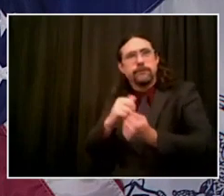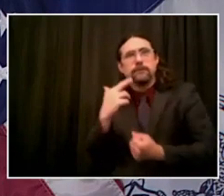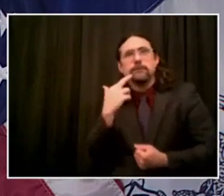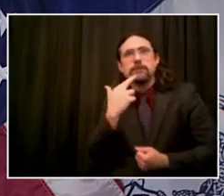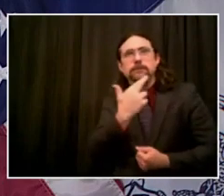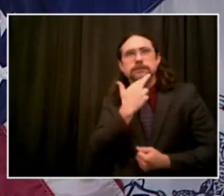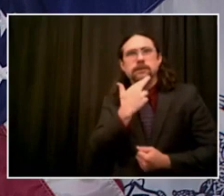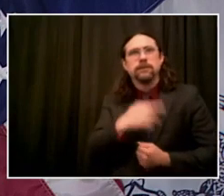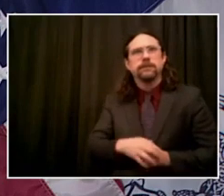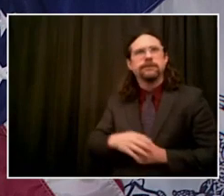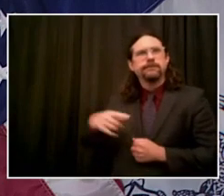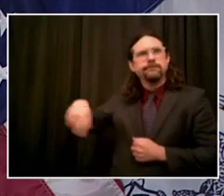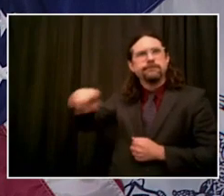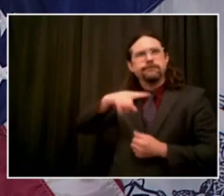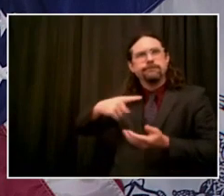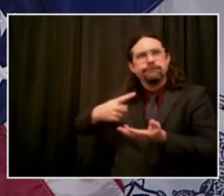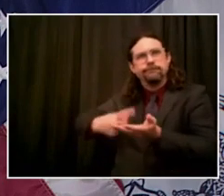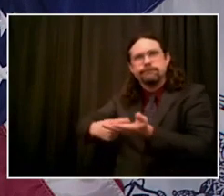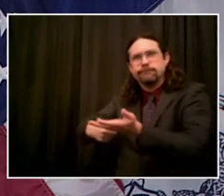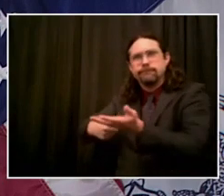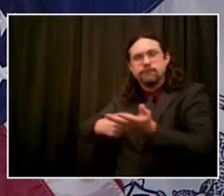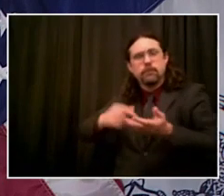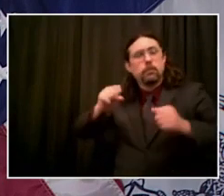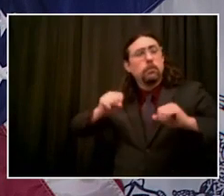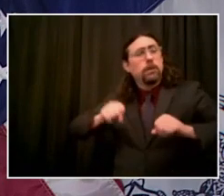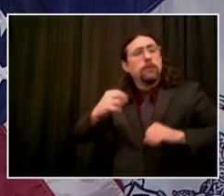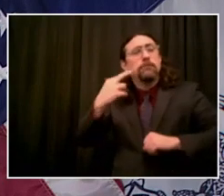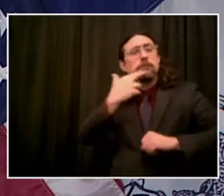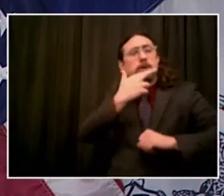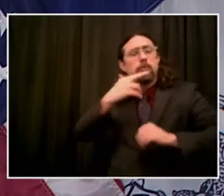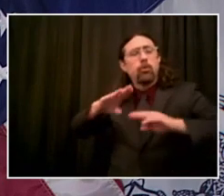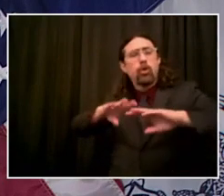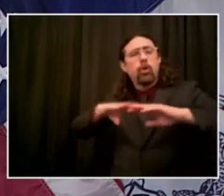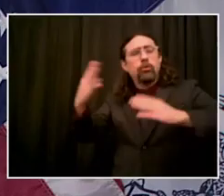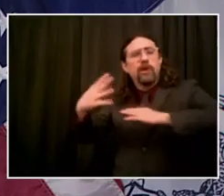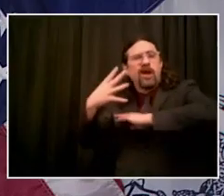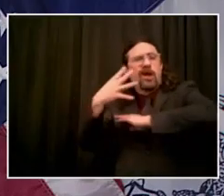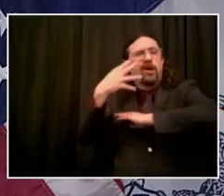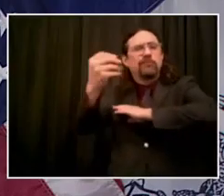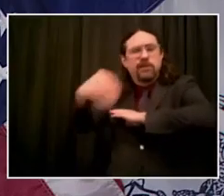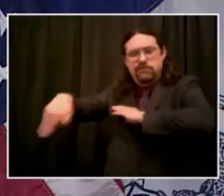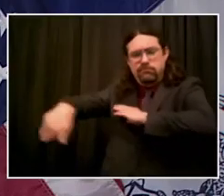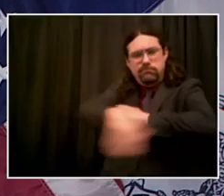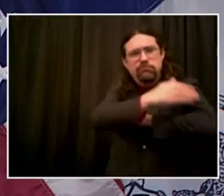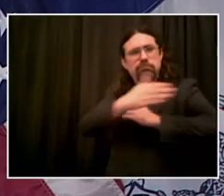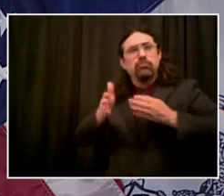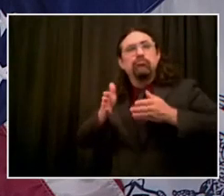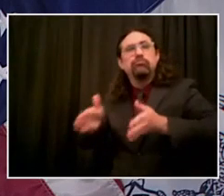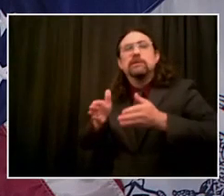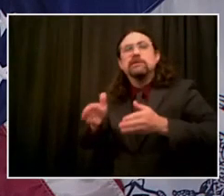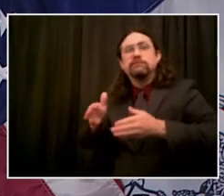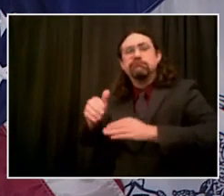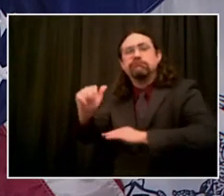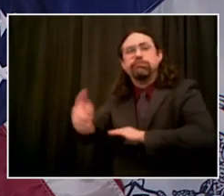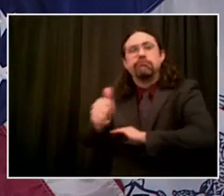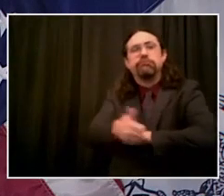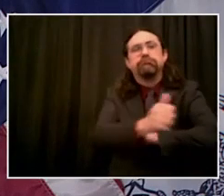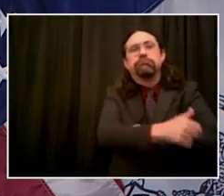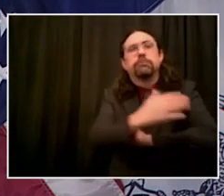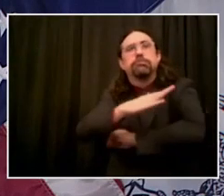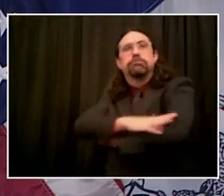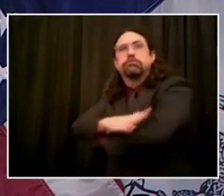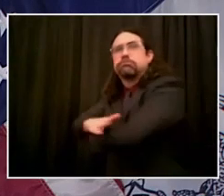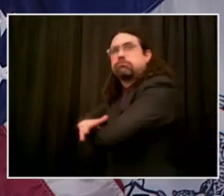3 scenario would look like and what sort of social distancing rules would still be in place, I'd like to ask about those restaurants with alcohol